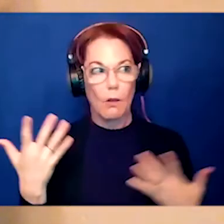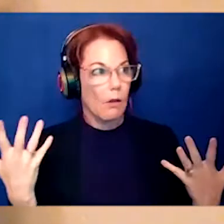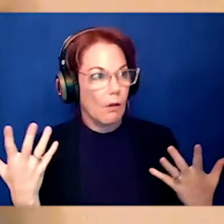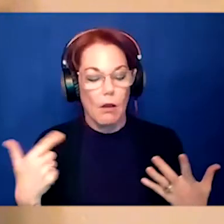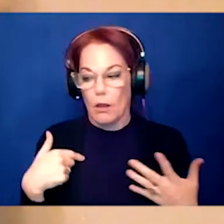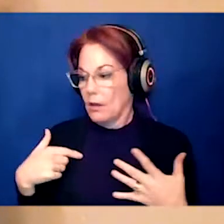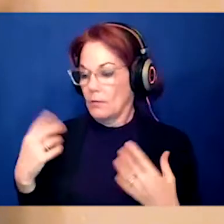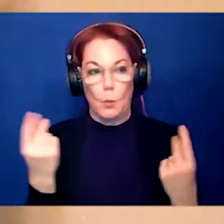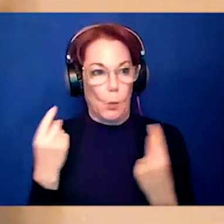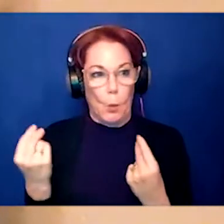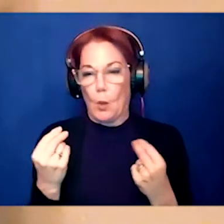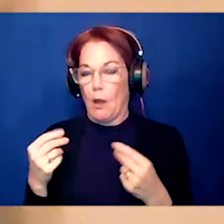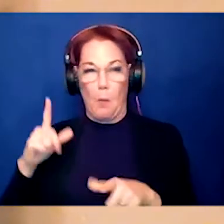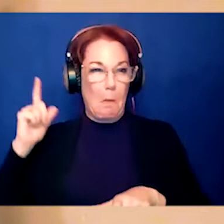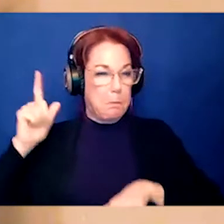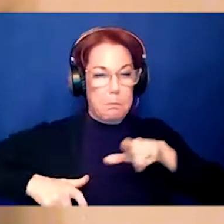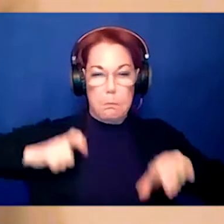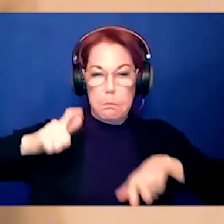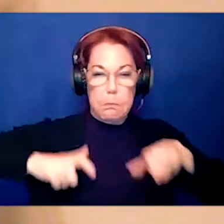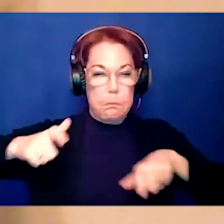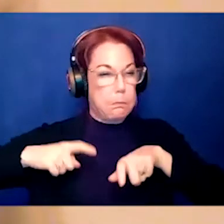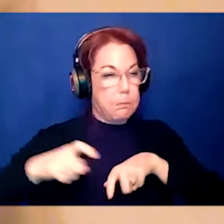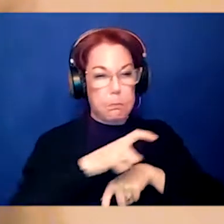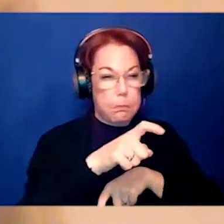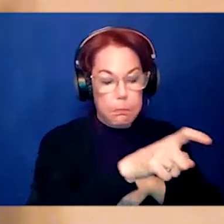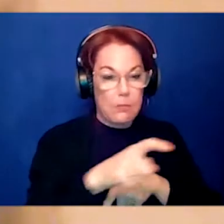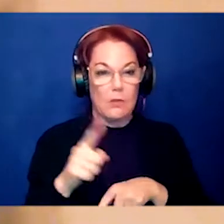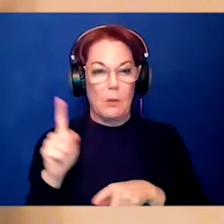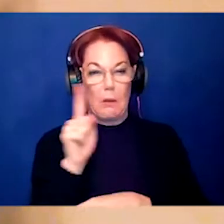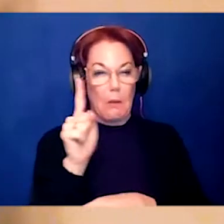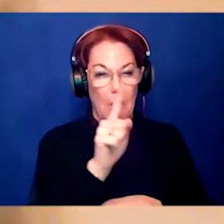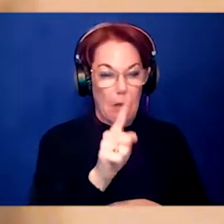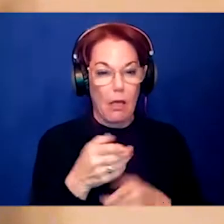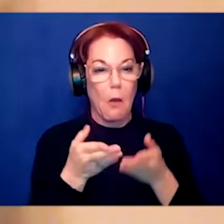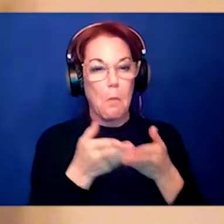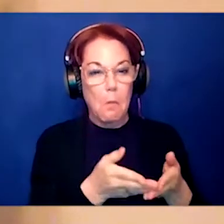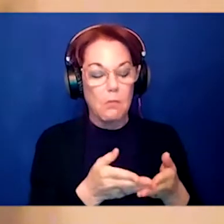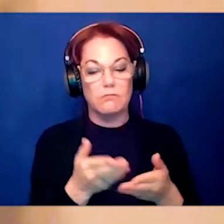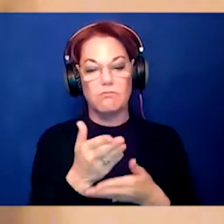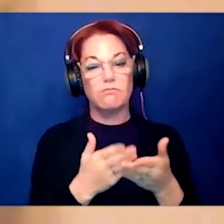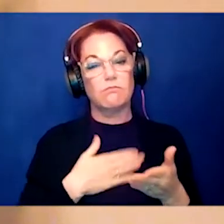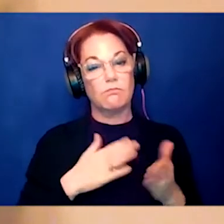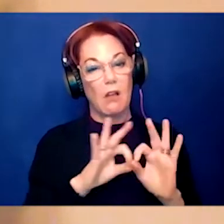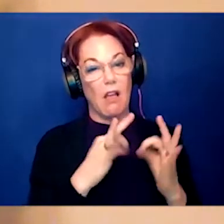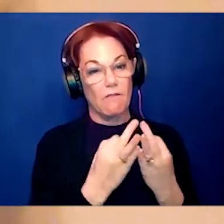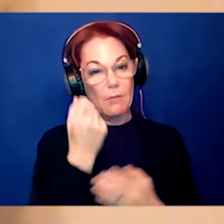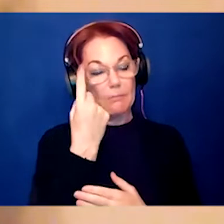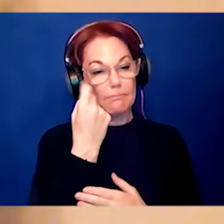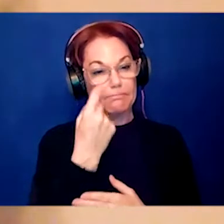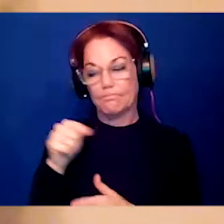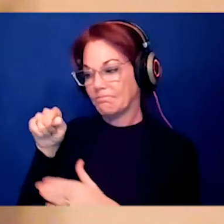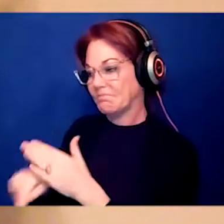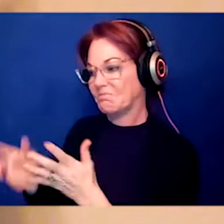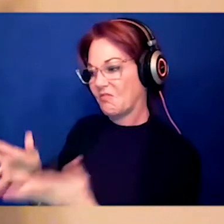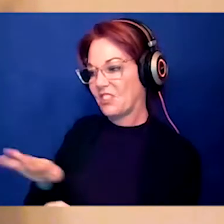forest of Eastern Congo. Our walk to the border of Rwanda were not easy at all. Some of my family members were killed.